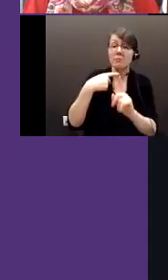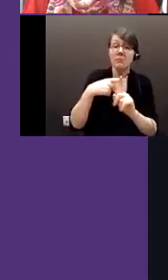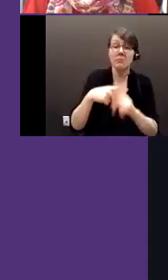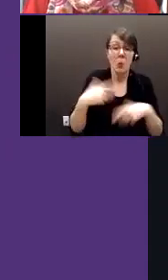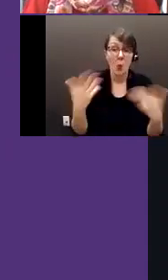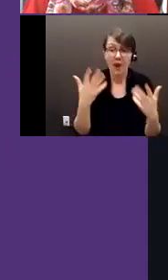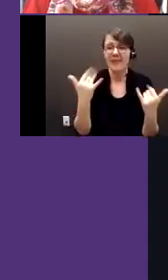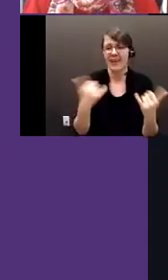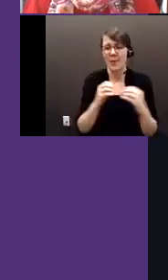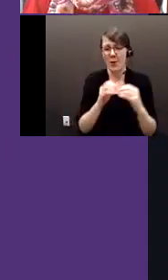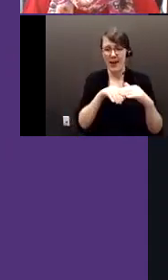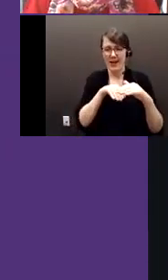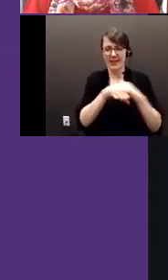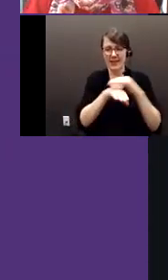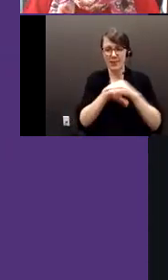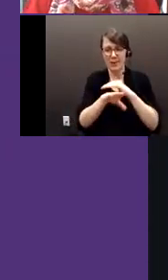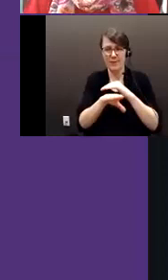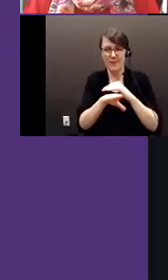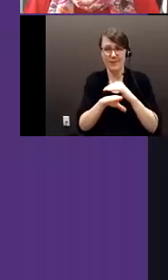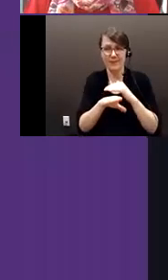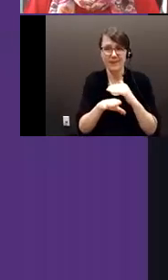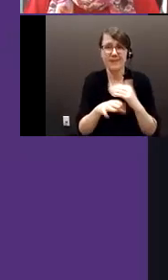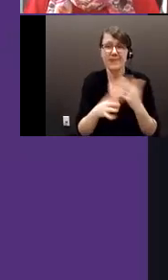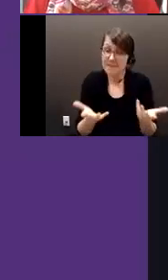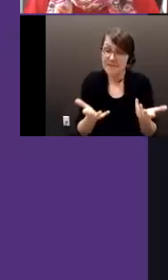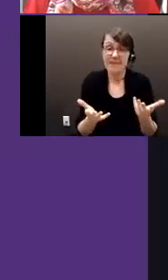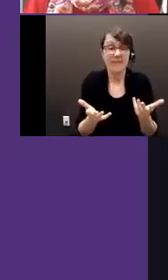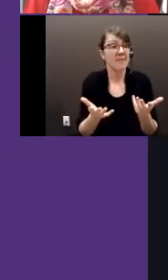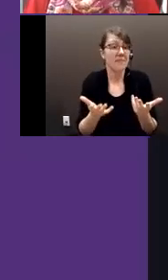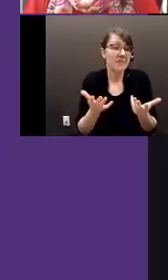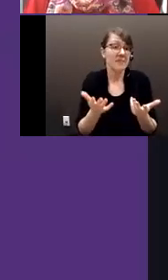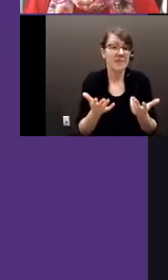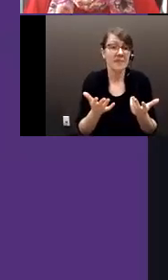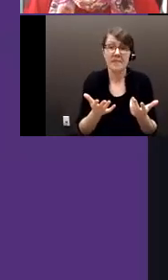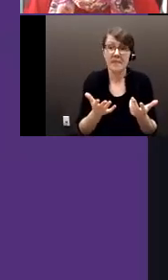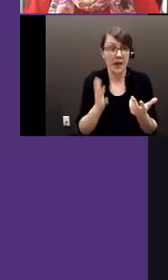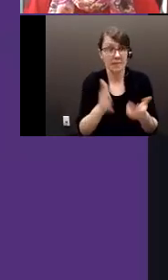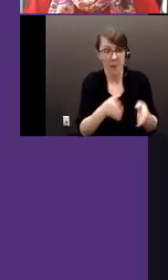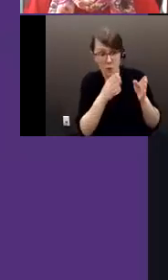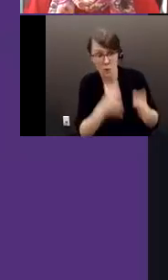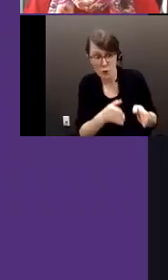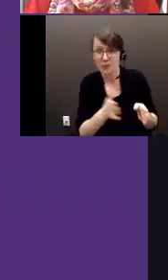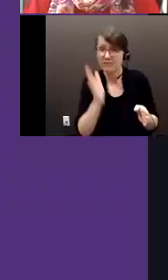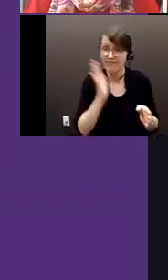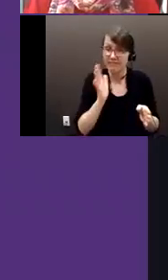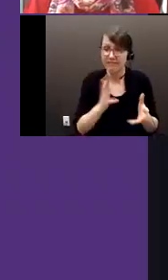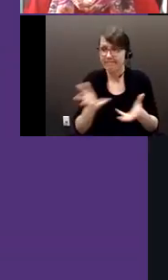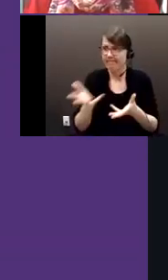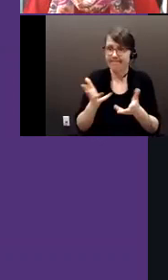more accessible potentially to folks who might not necessarily have been able to access our